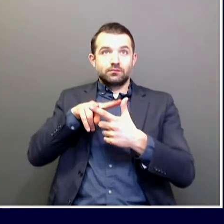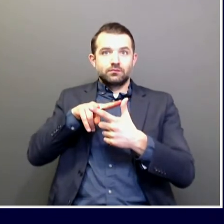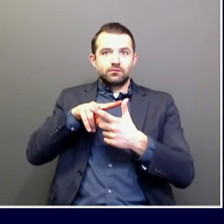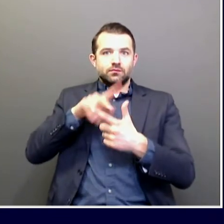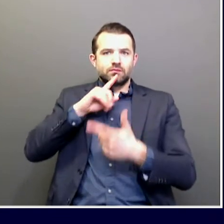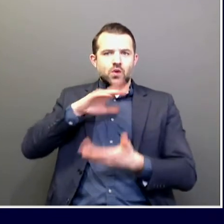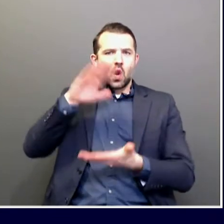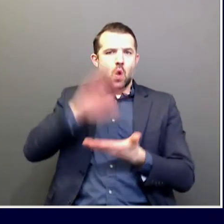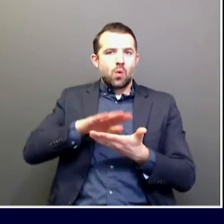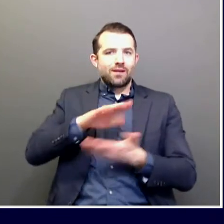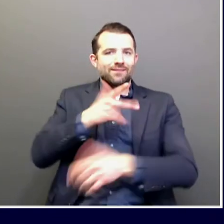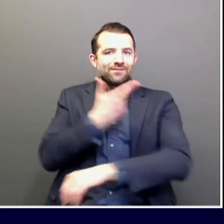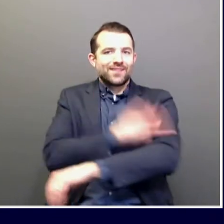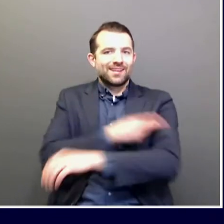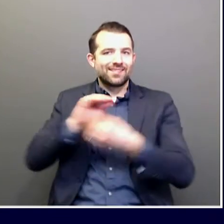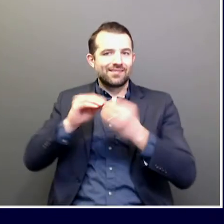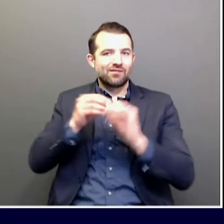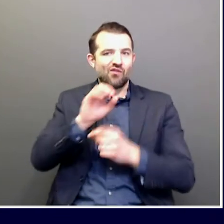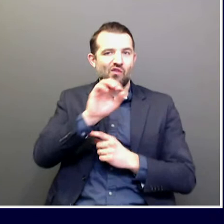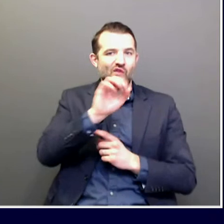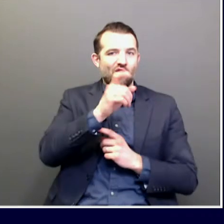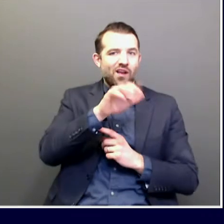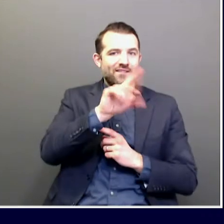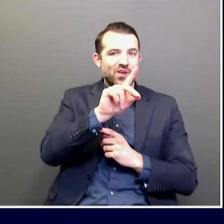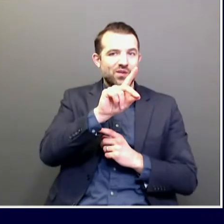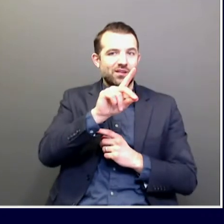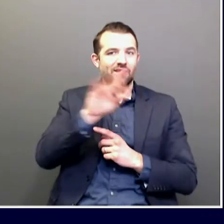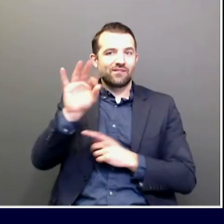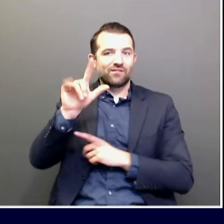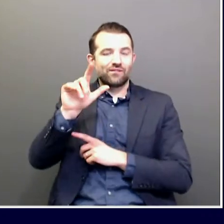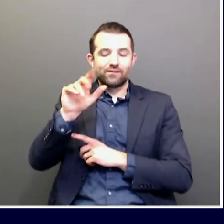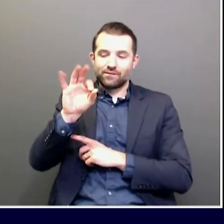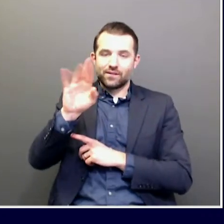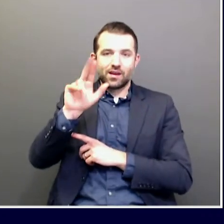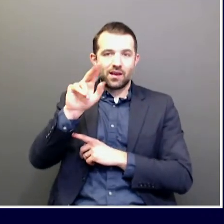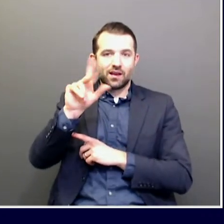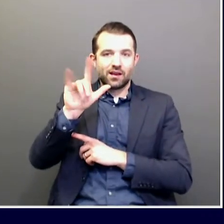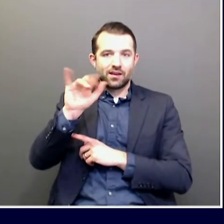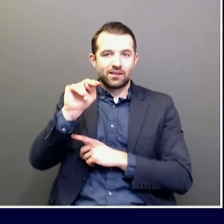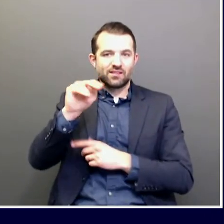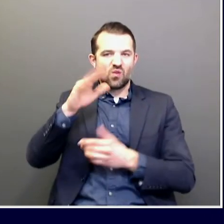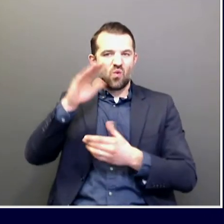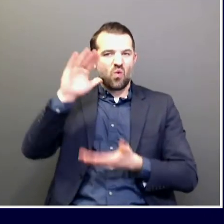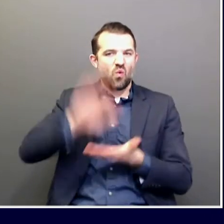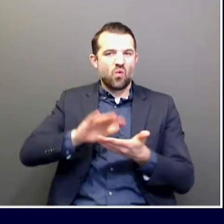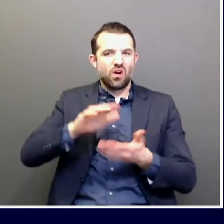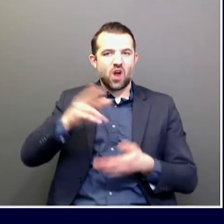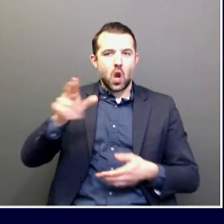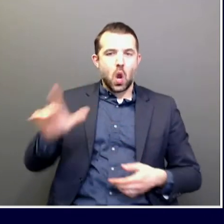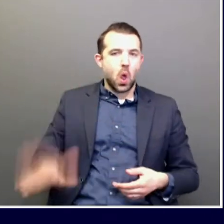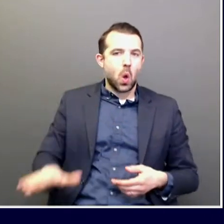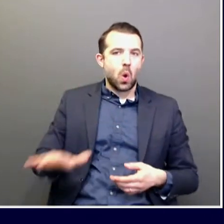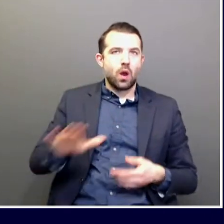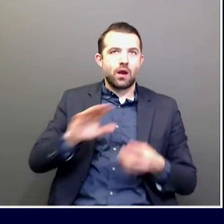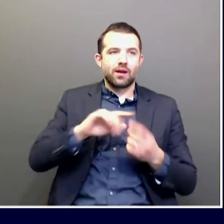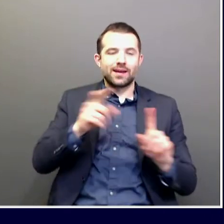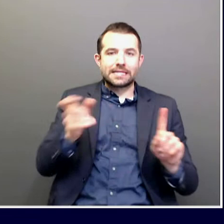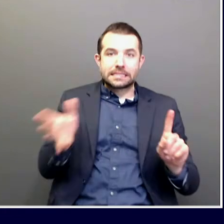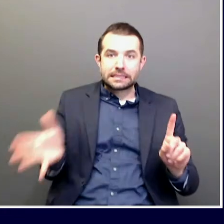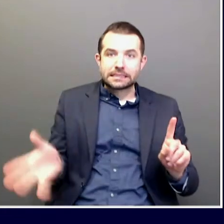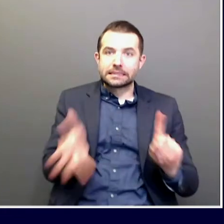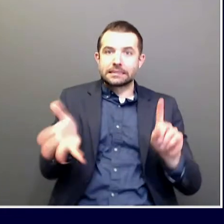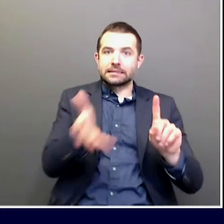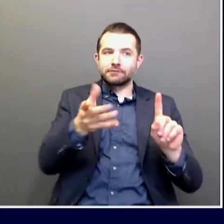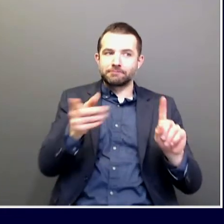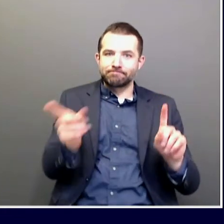Okay, thank you. Mal Meyer, over to you. All right, thanks, Dr. Shah. My questions are going back to the